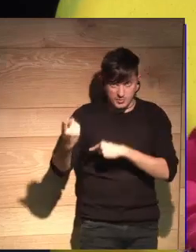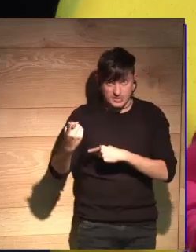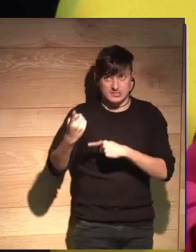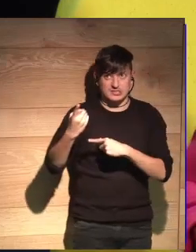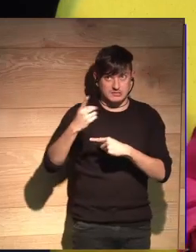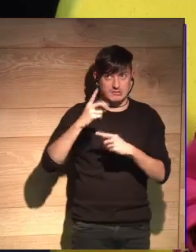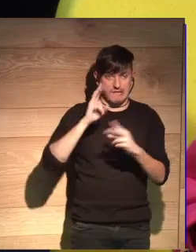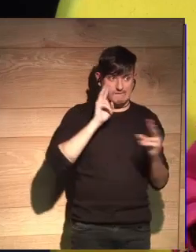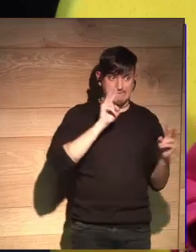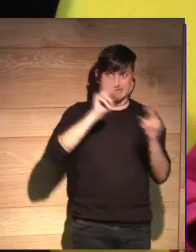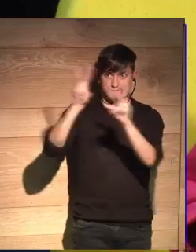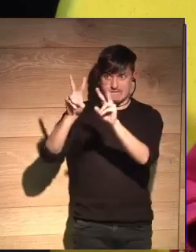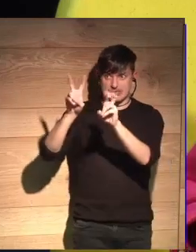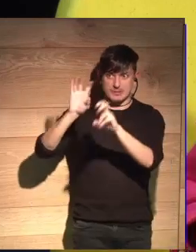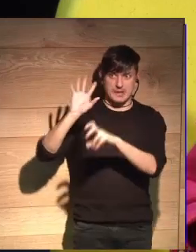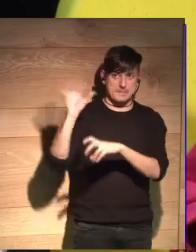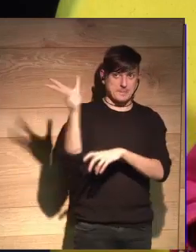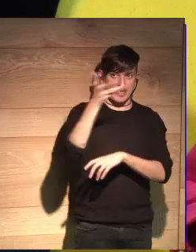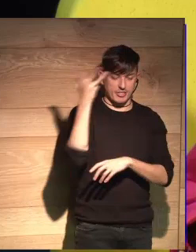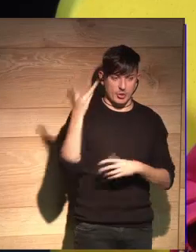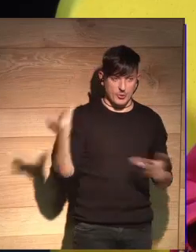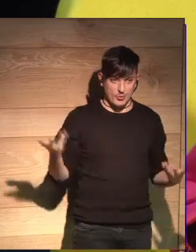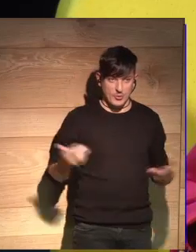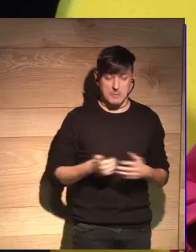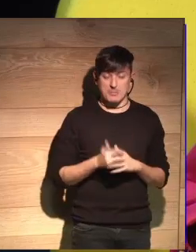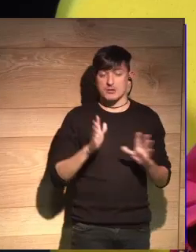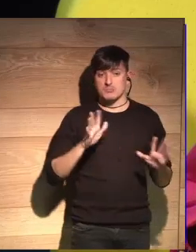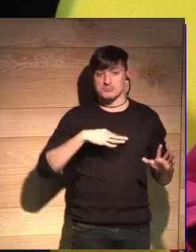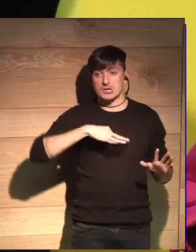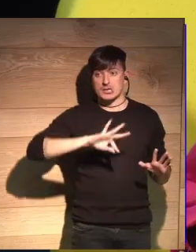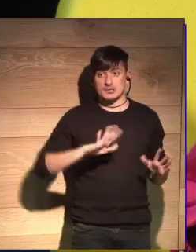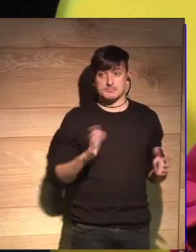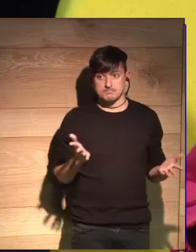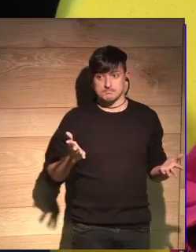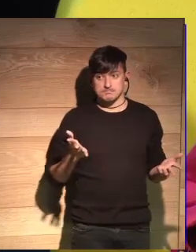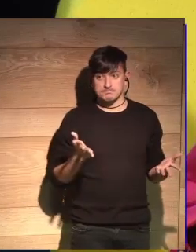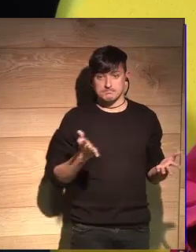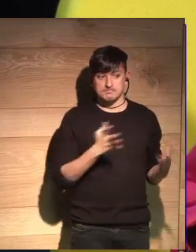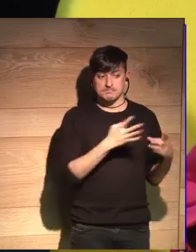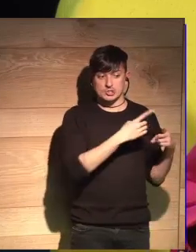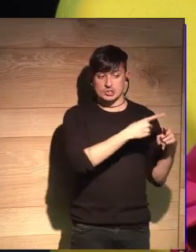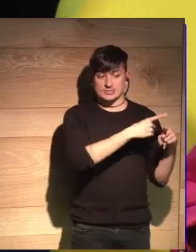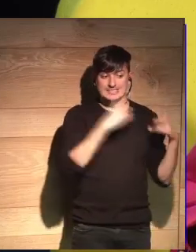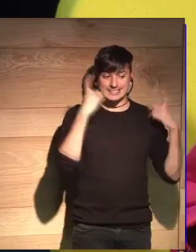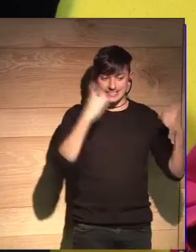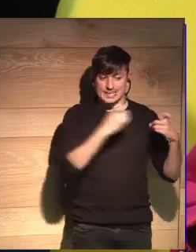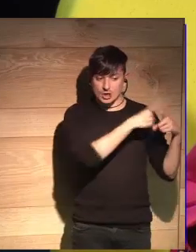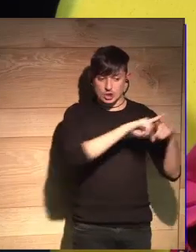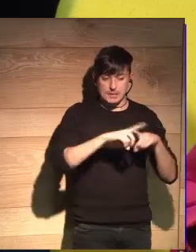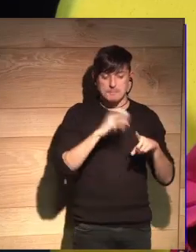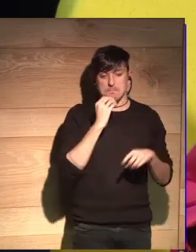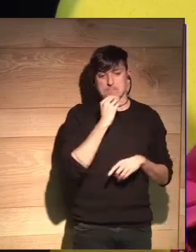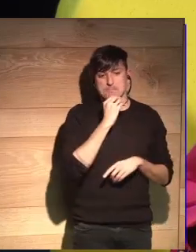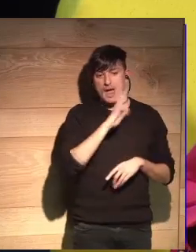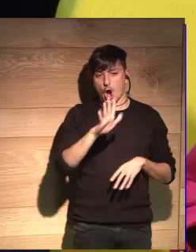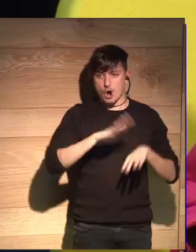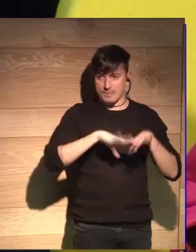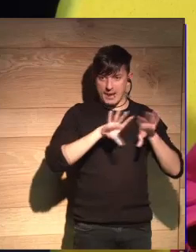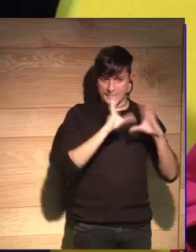mining very dilute elements, great for the environment, and if we can get the space people to pay for that and it makes sense down on